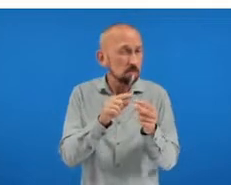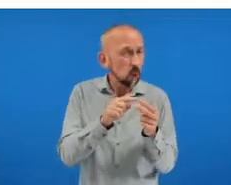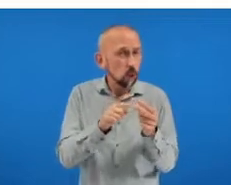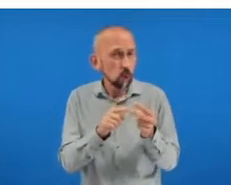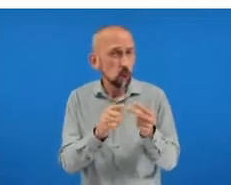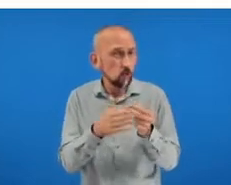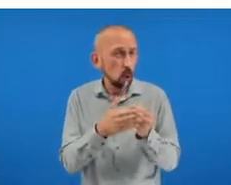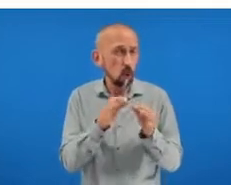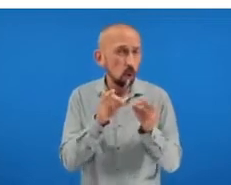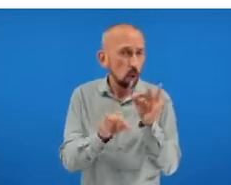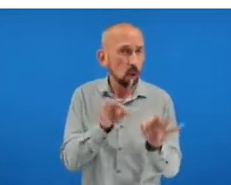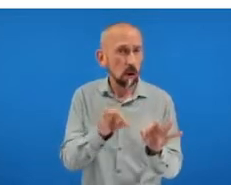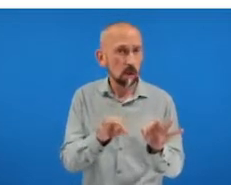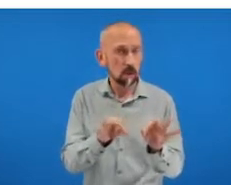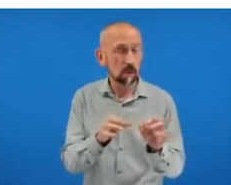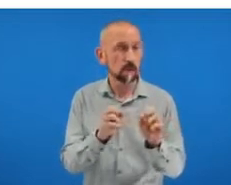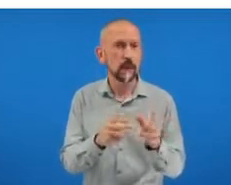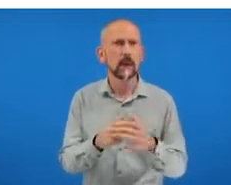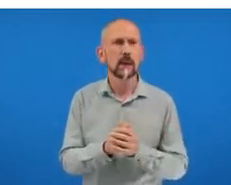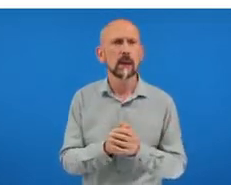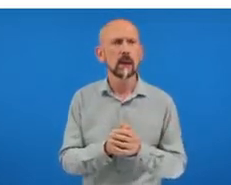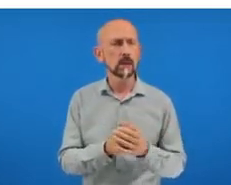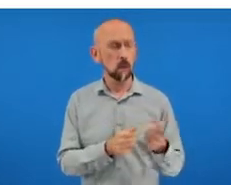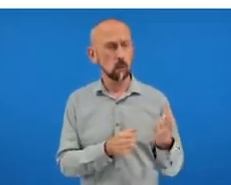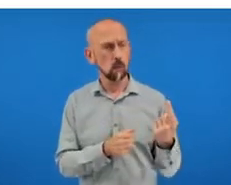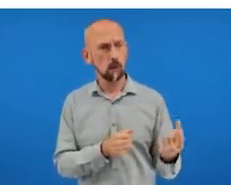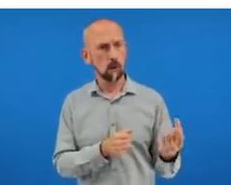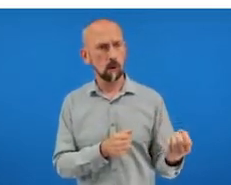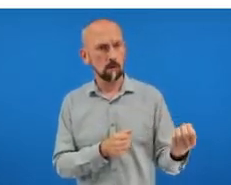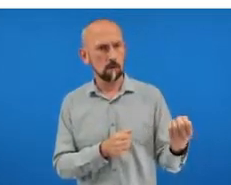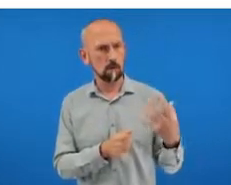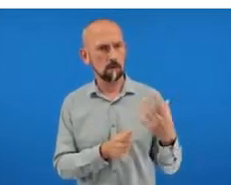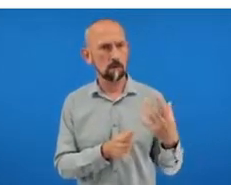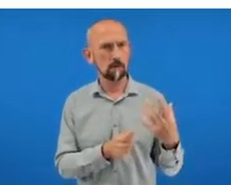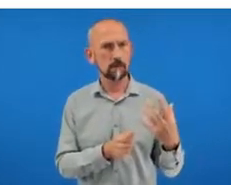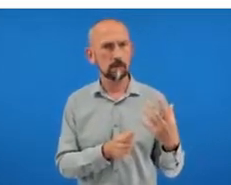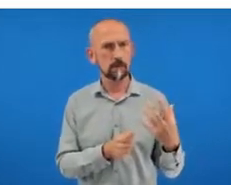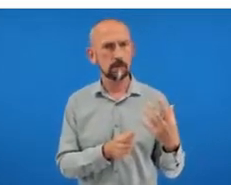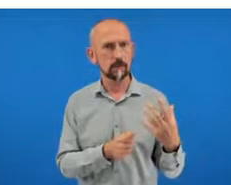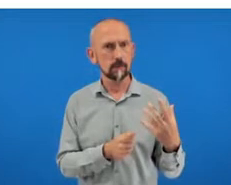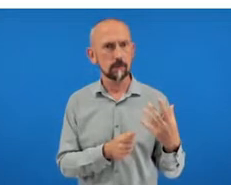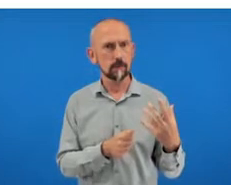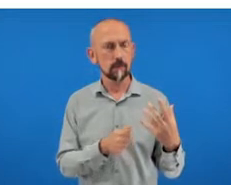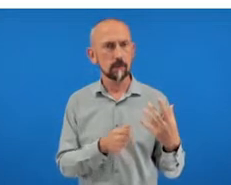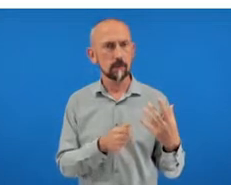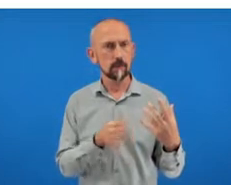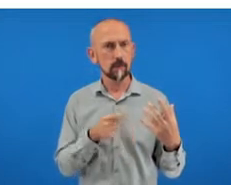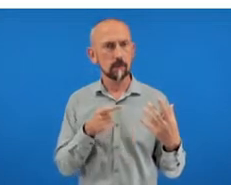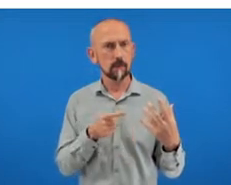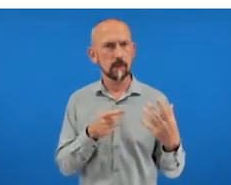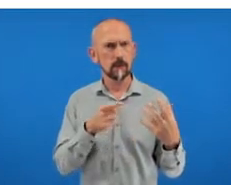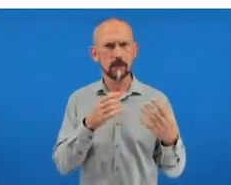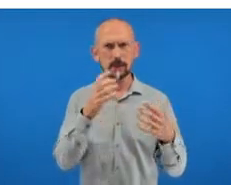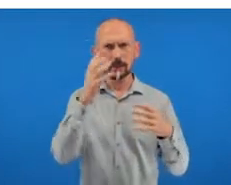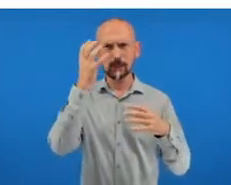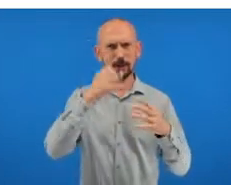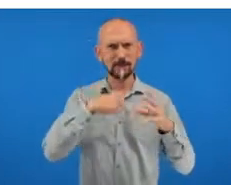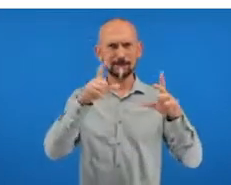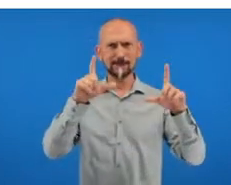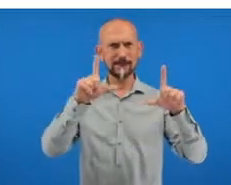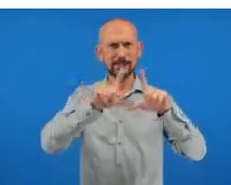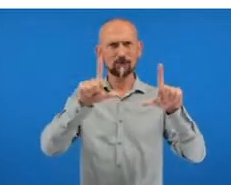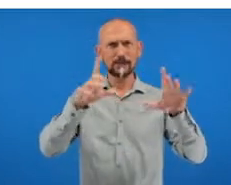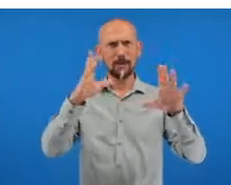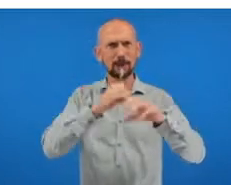okay. So one question that has also come through. Sorry, my screen has just scrolled. Is